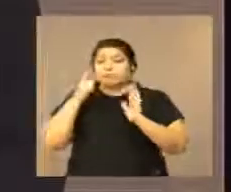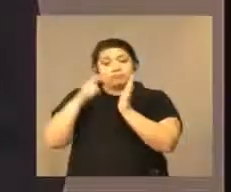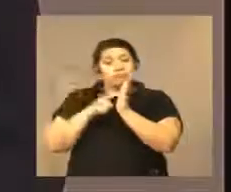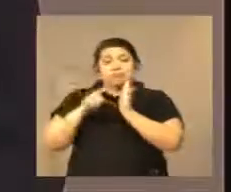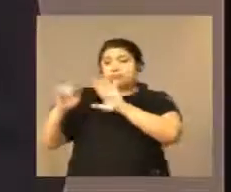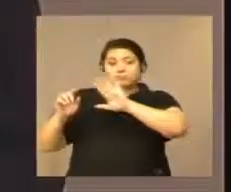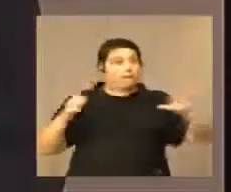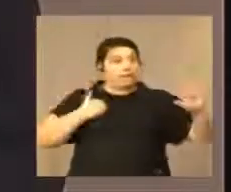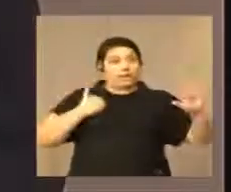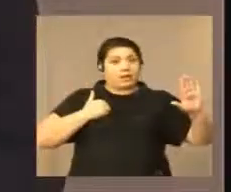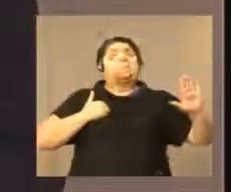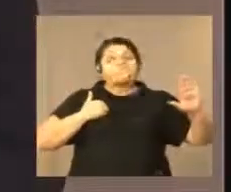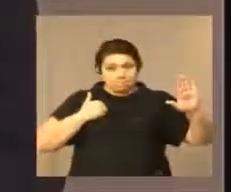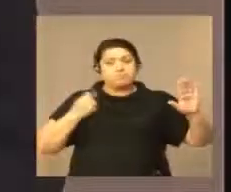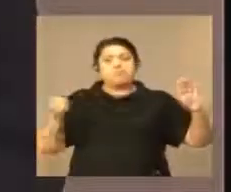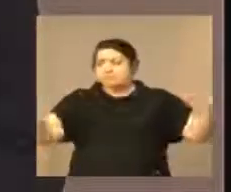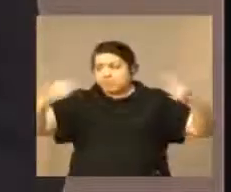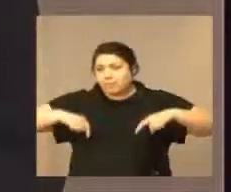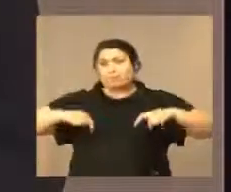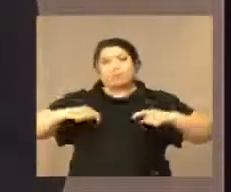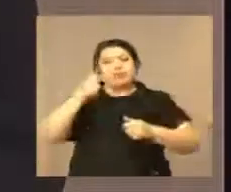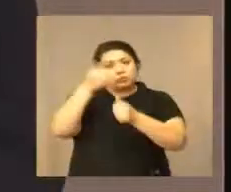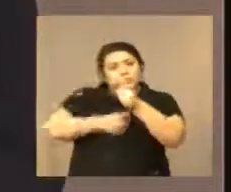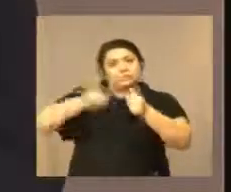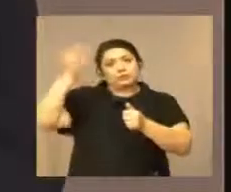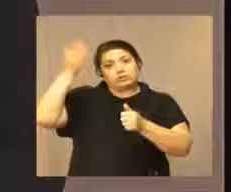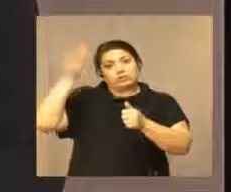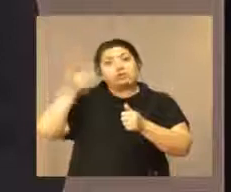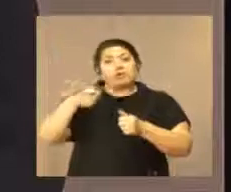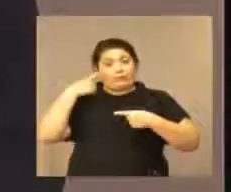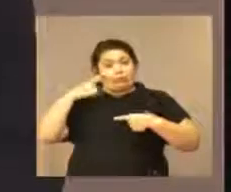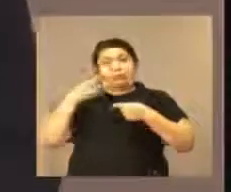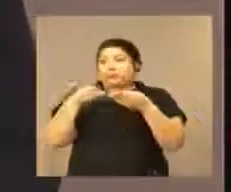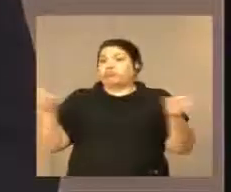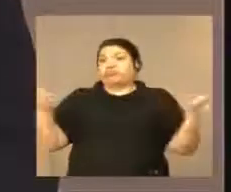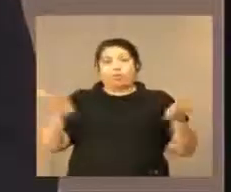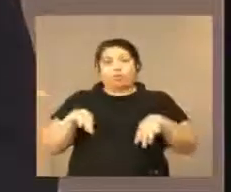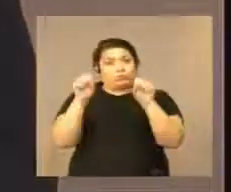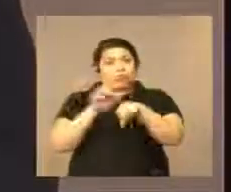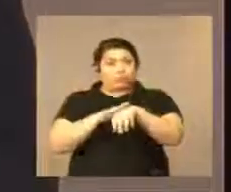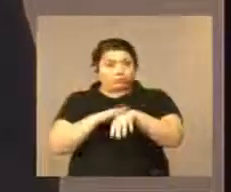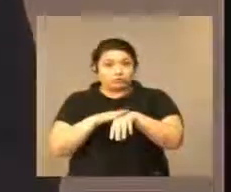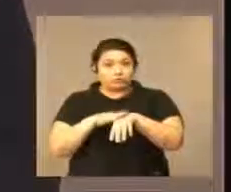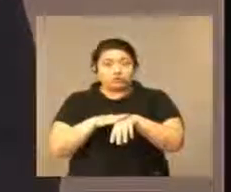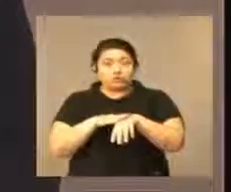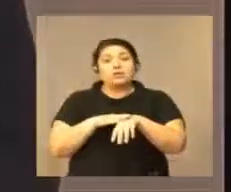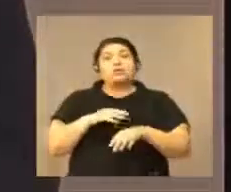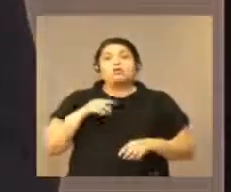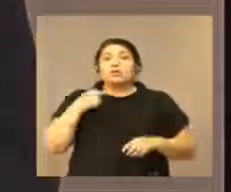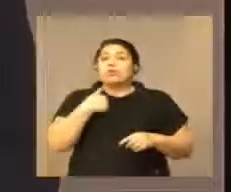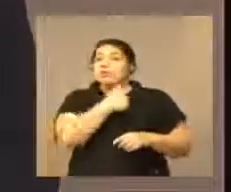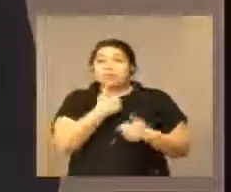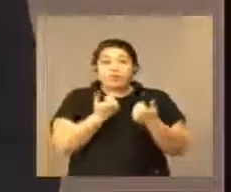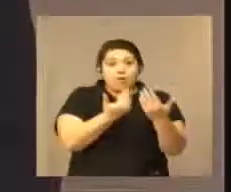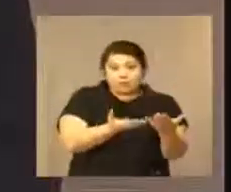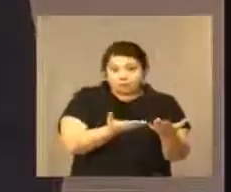been very present at every one of our public sessions. We've been able to